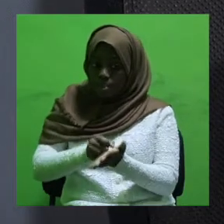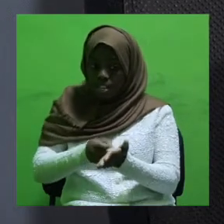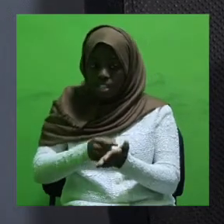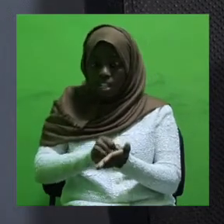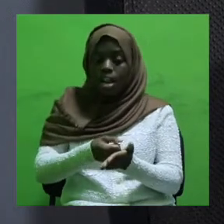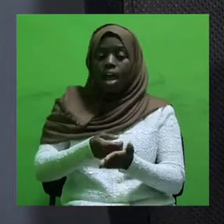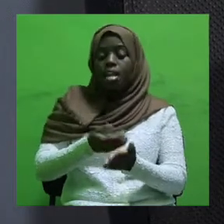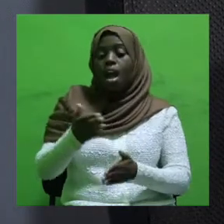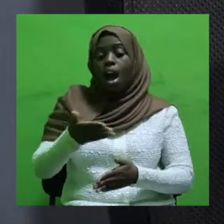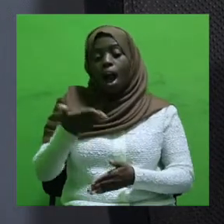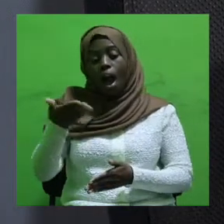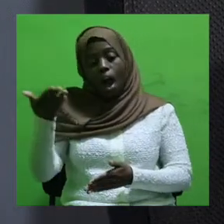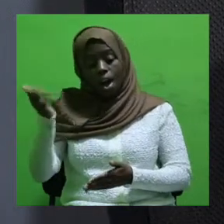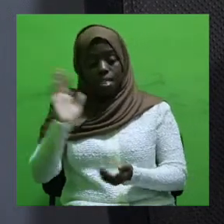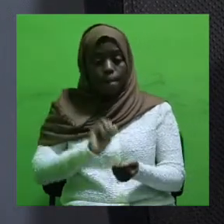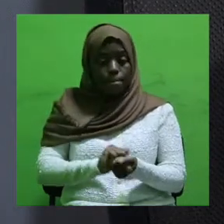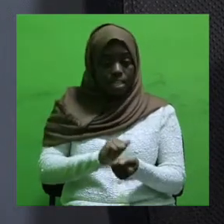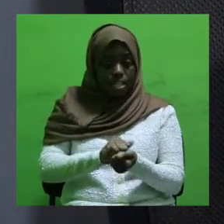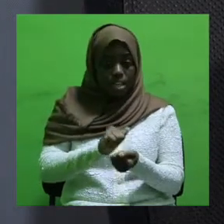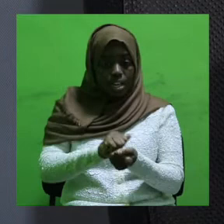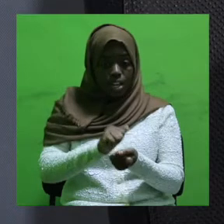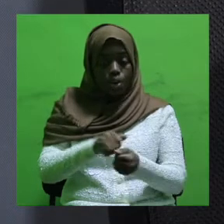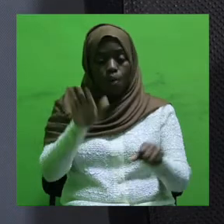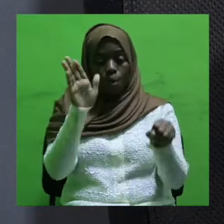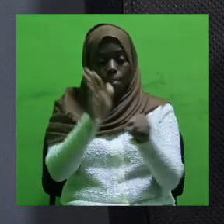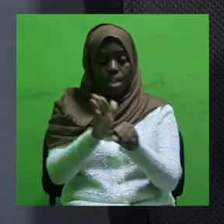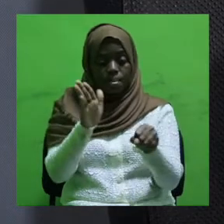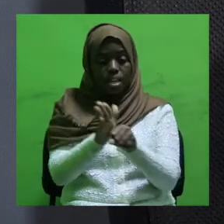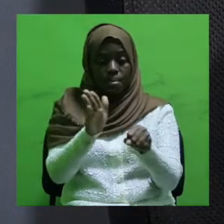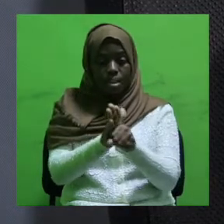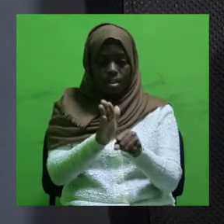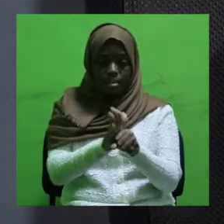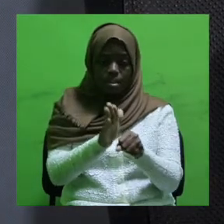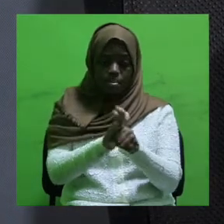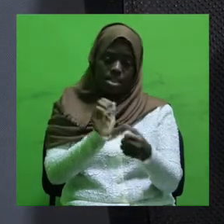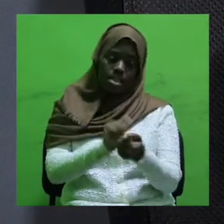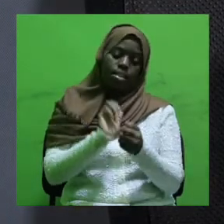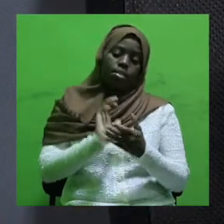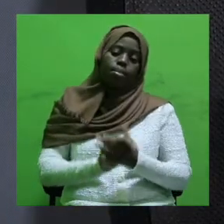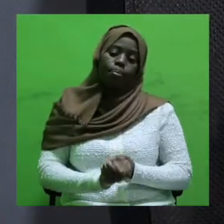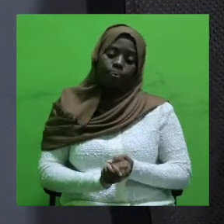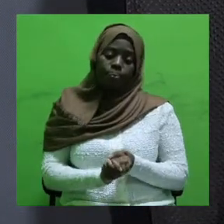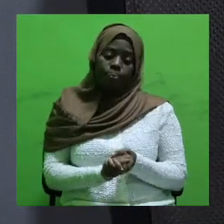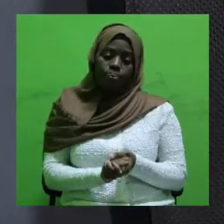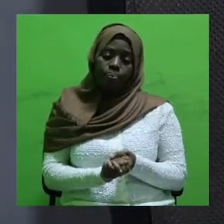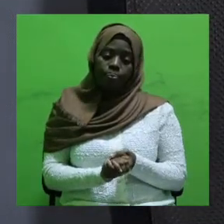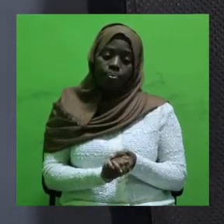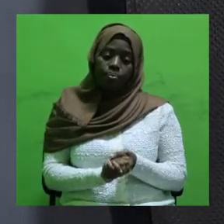for other materials, it's very important for many things. We also